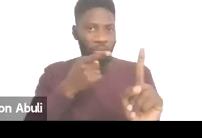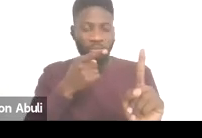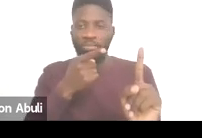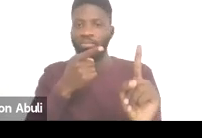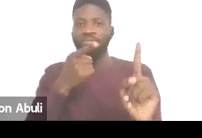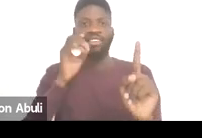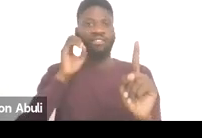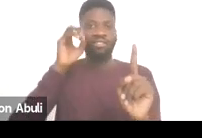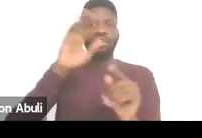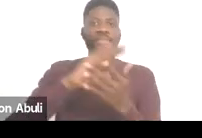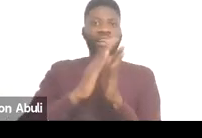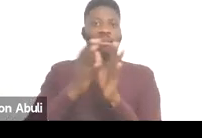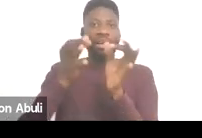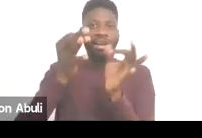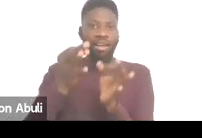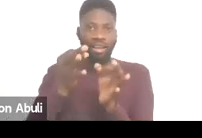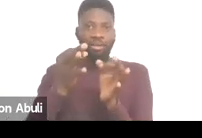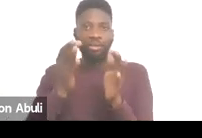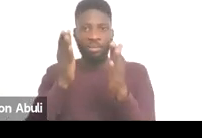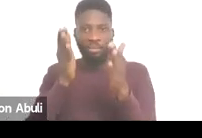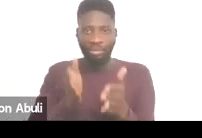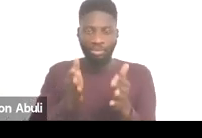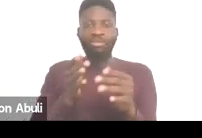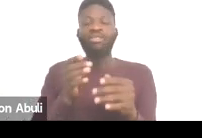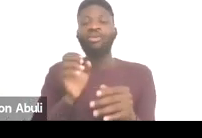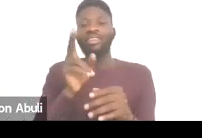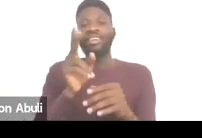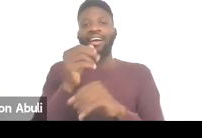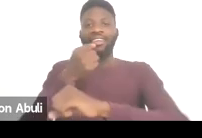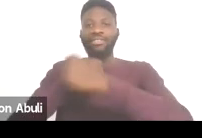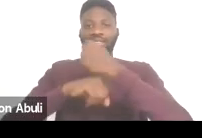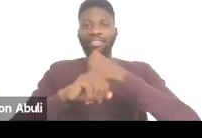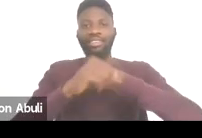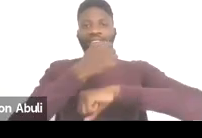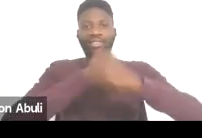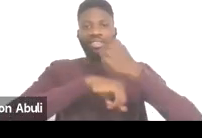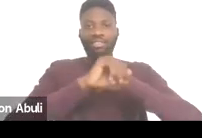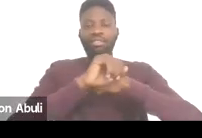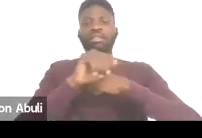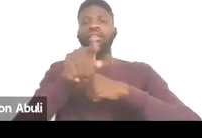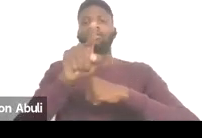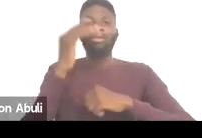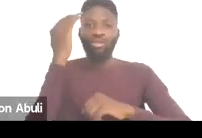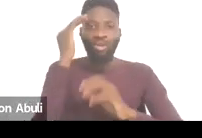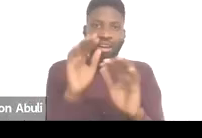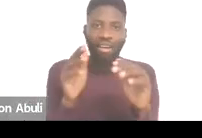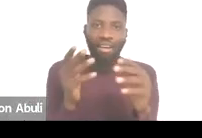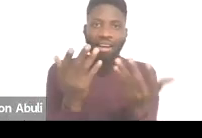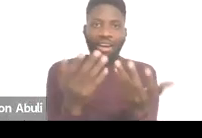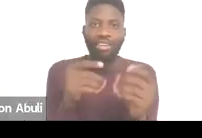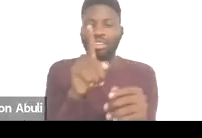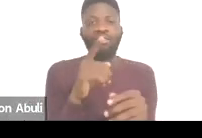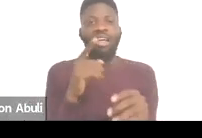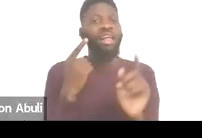accounts person, what activities, how do you know that you want to be in the